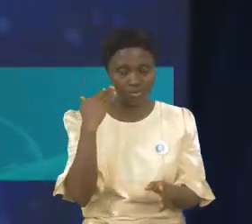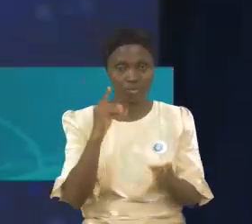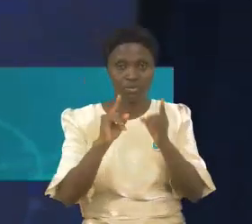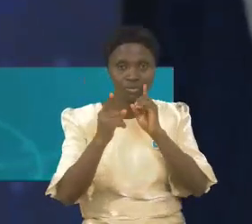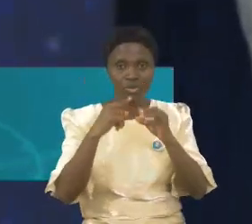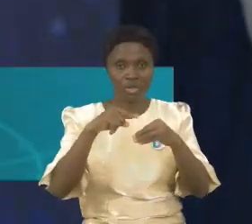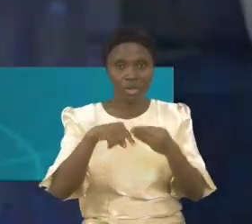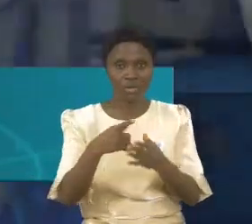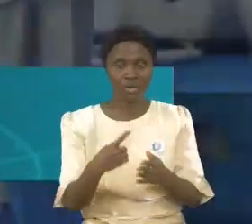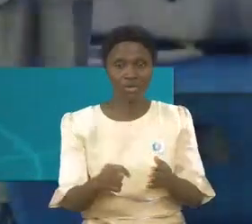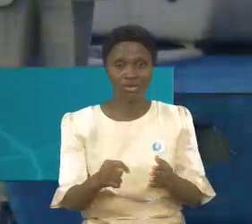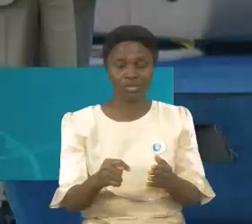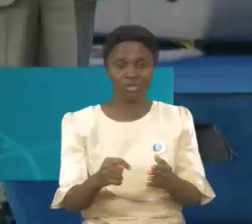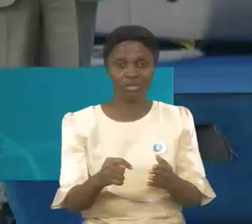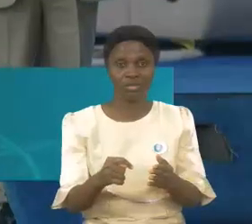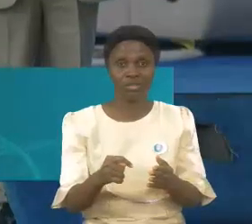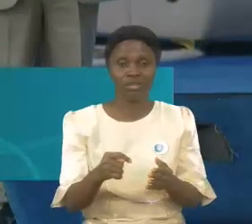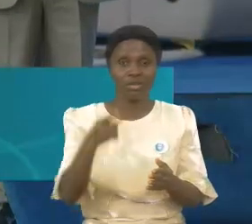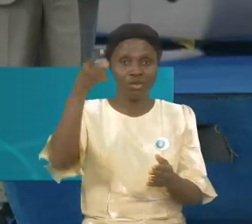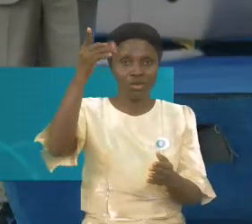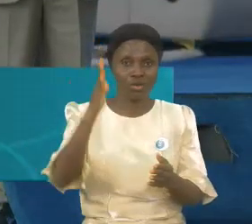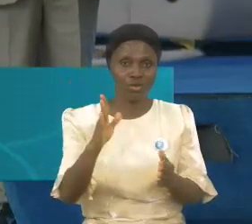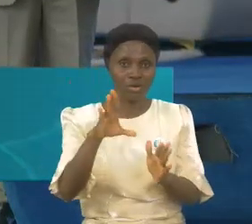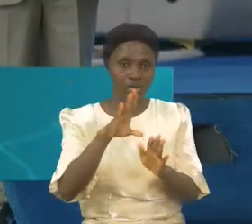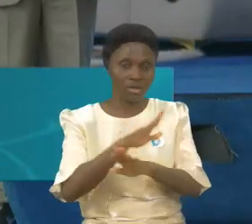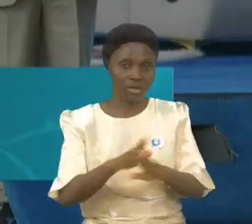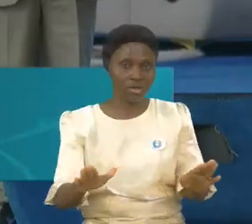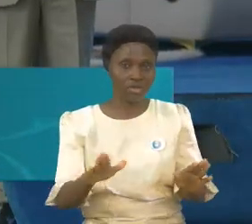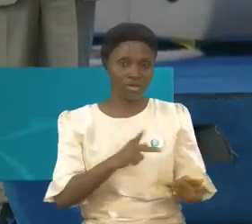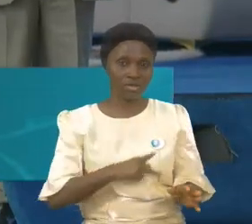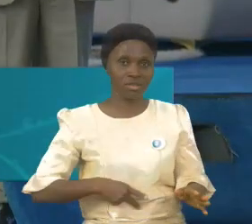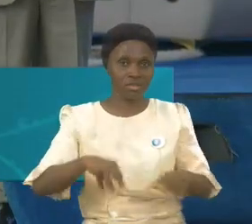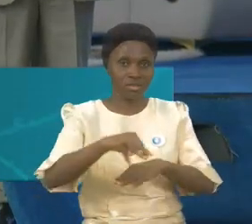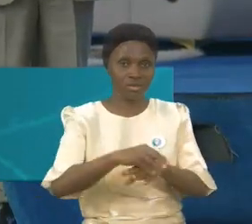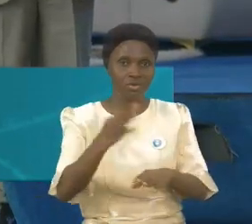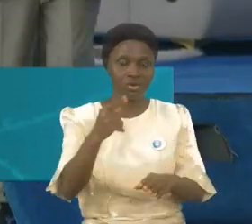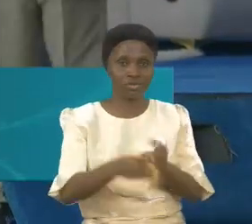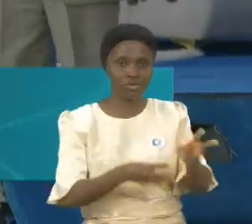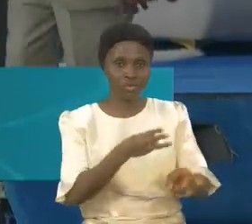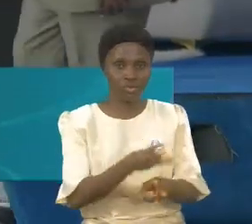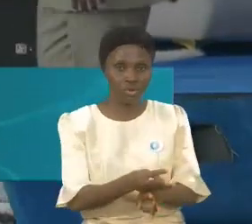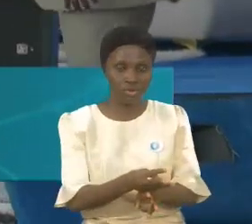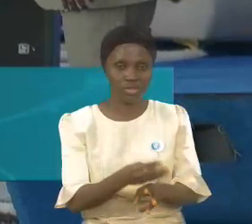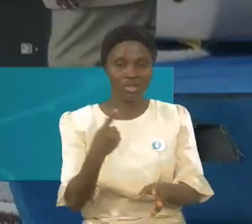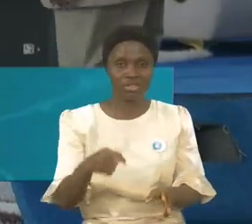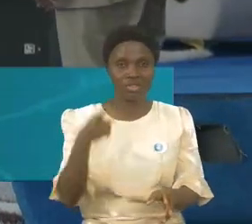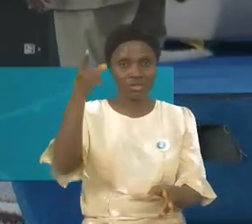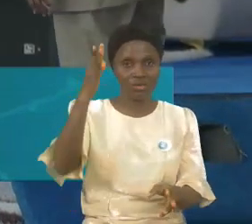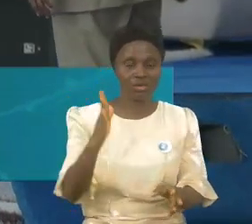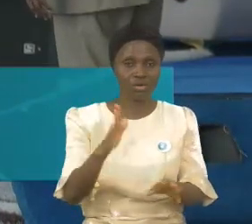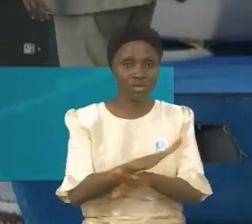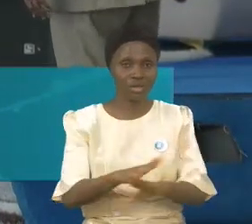the godless kingdoms of the world, the godless empires of the world. Many of